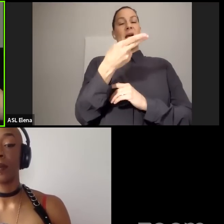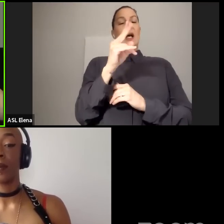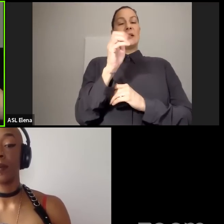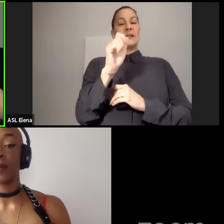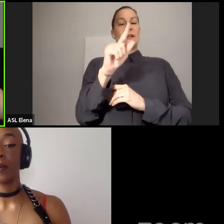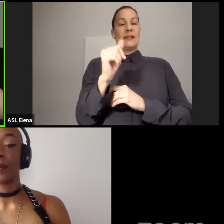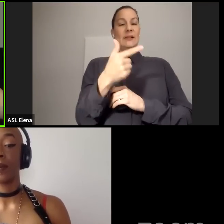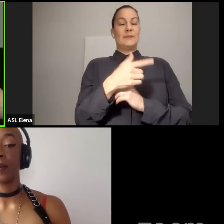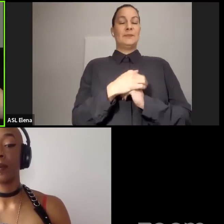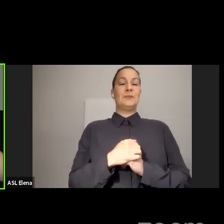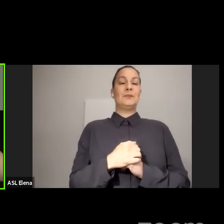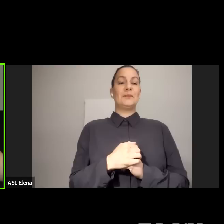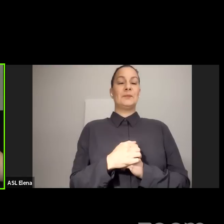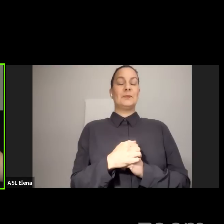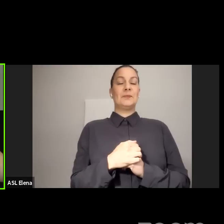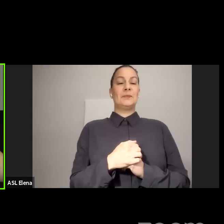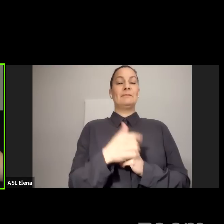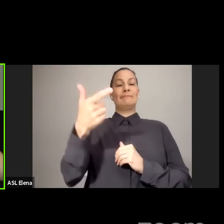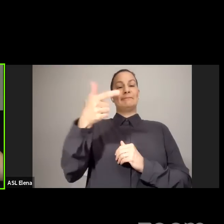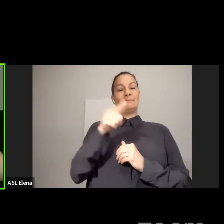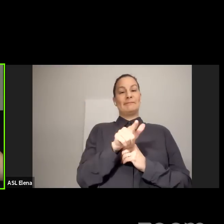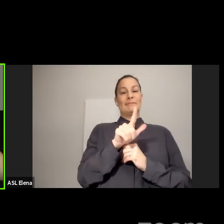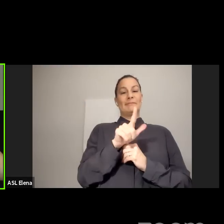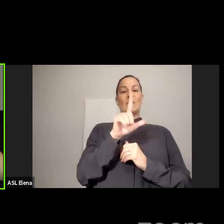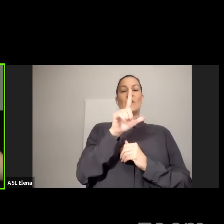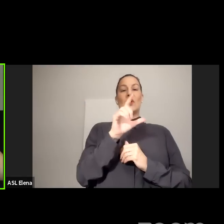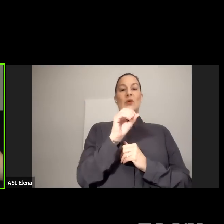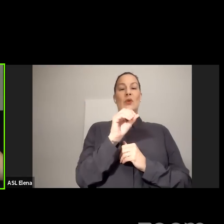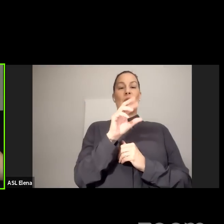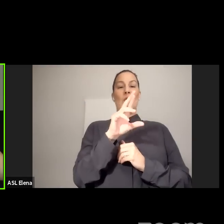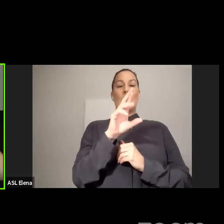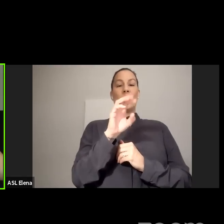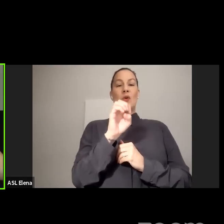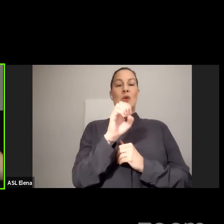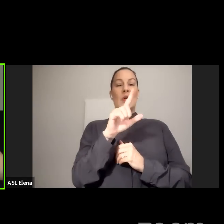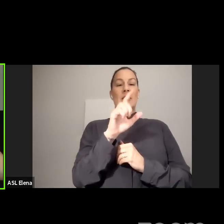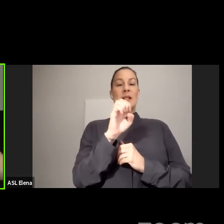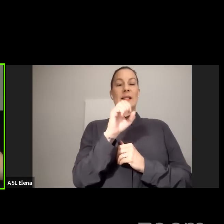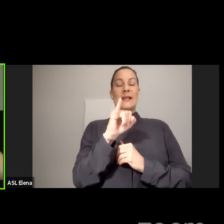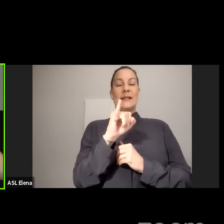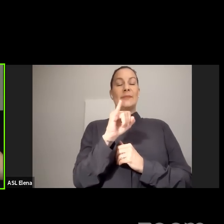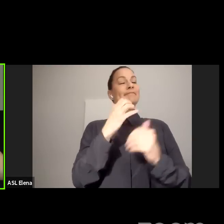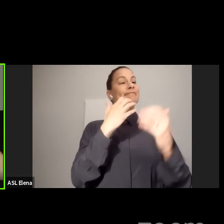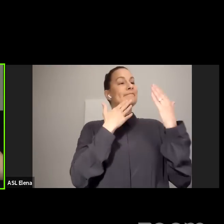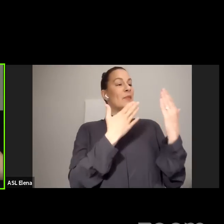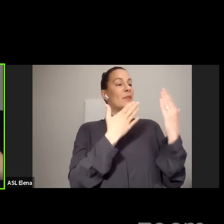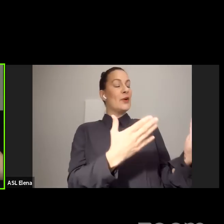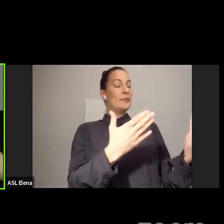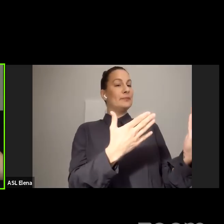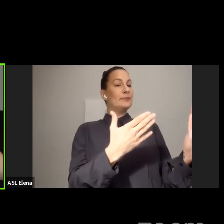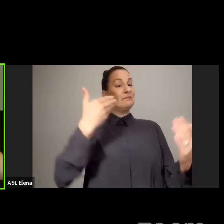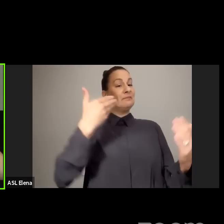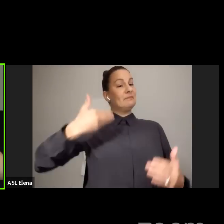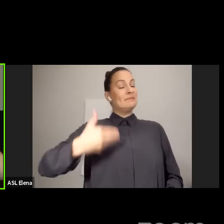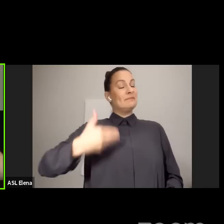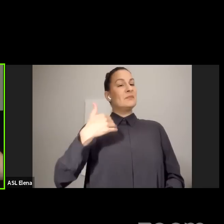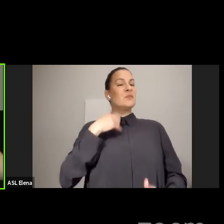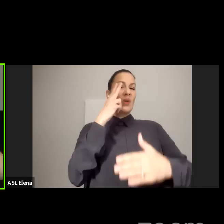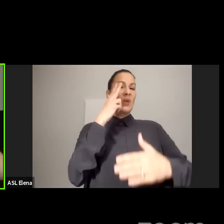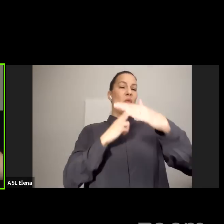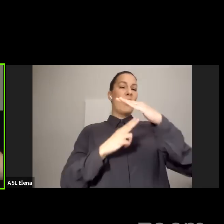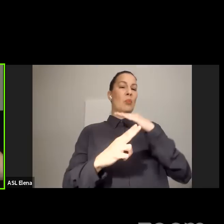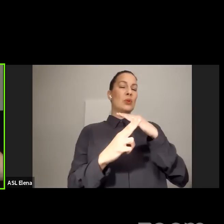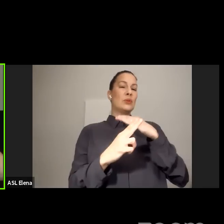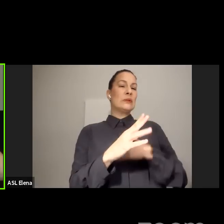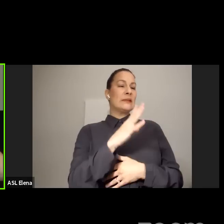Thank you so much. I feel really humbled to be speaking here today